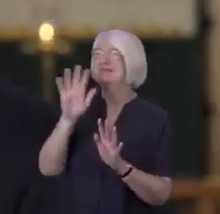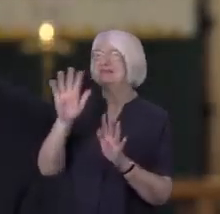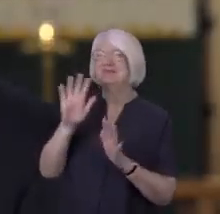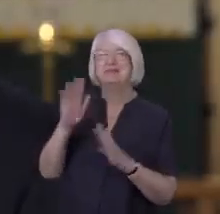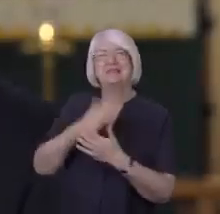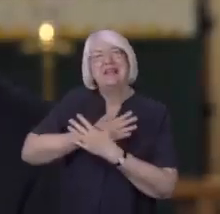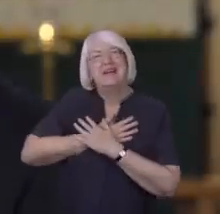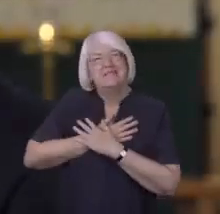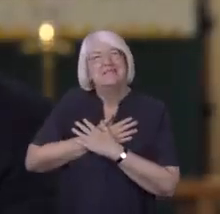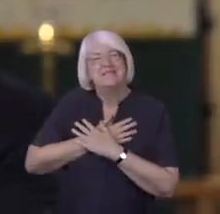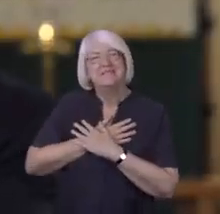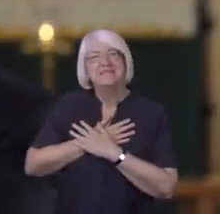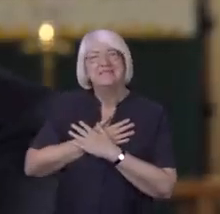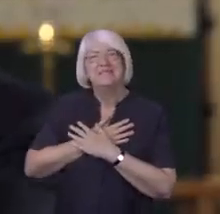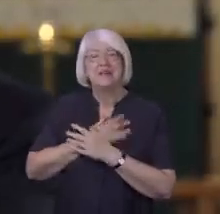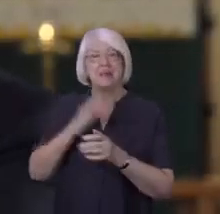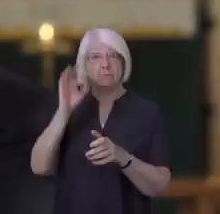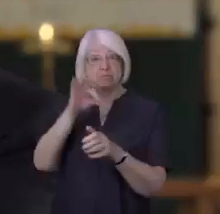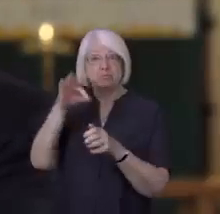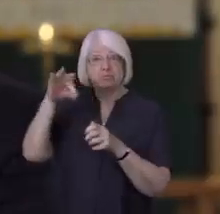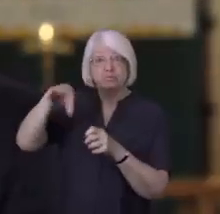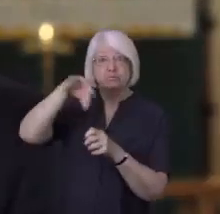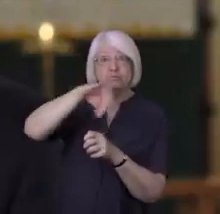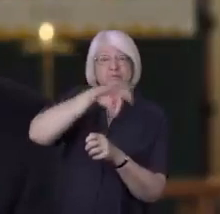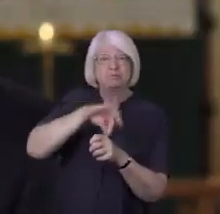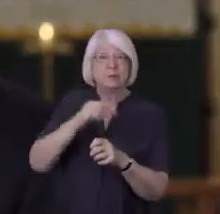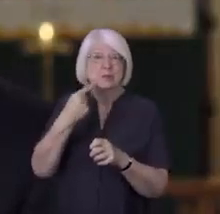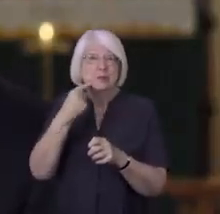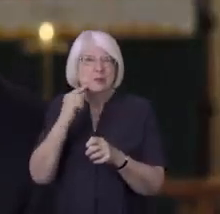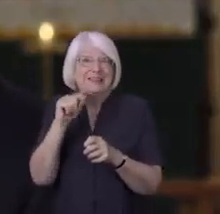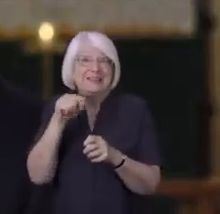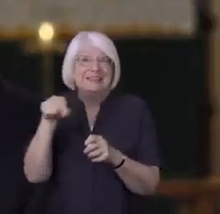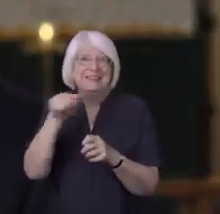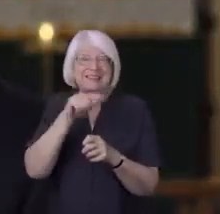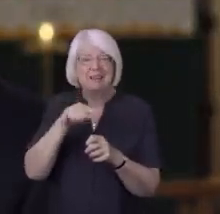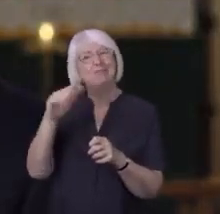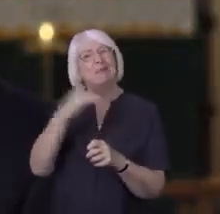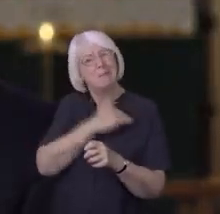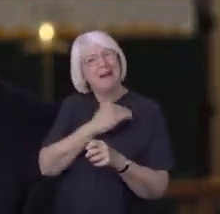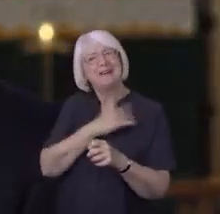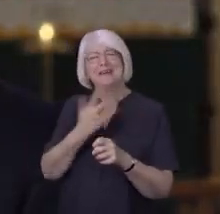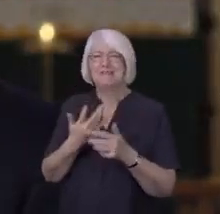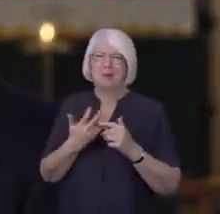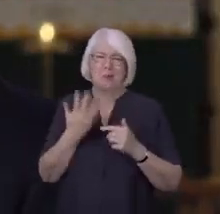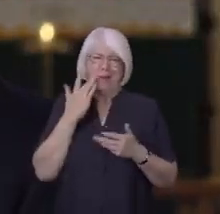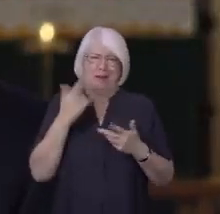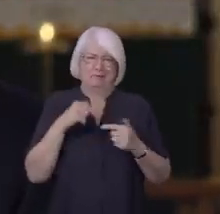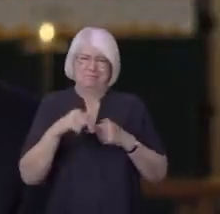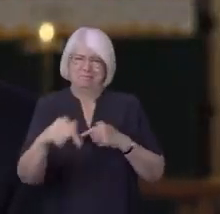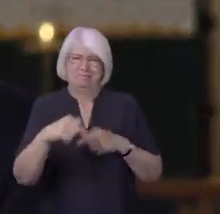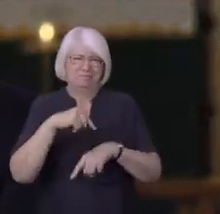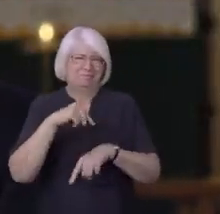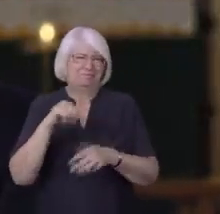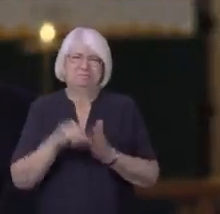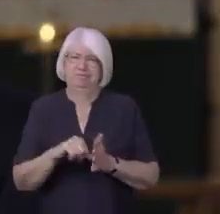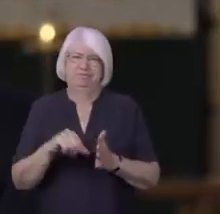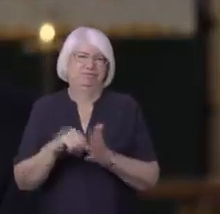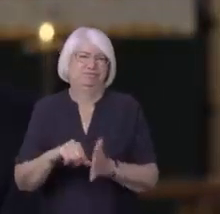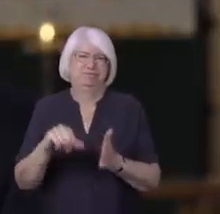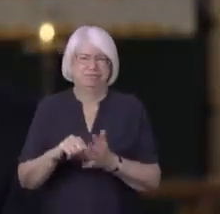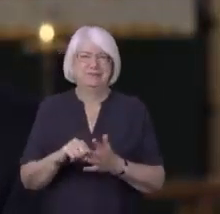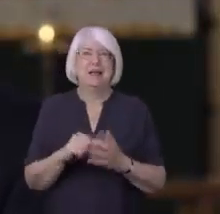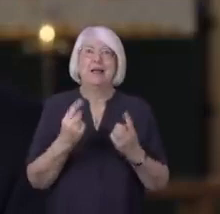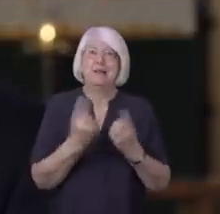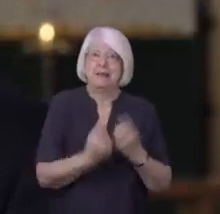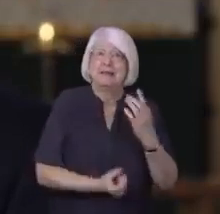love. The cocktail sticks with the sweets remind us that even in tough, tough times, there are always things in all of our